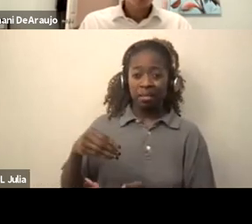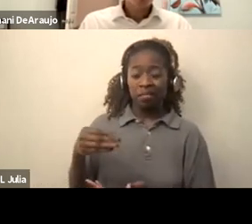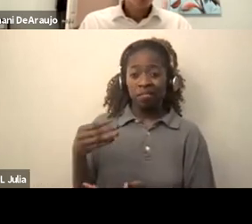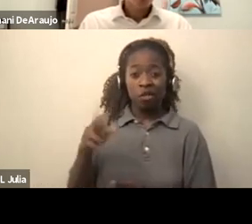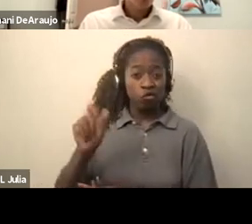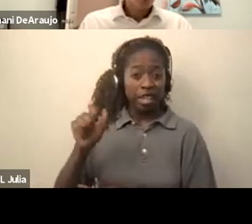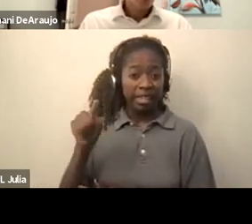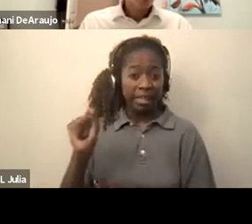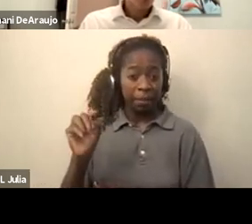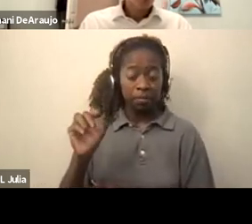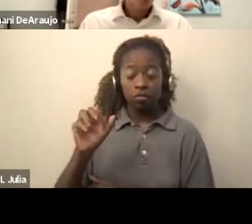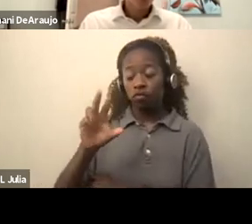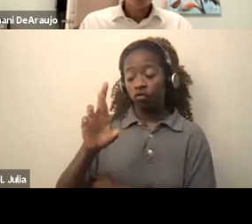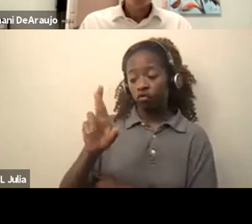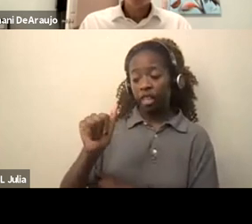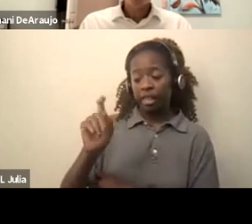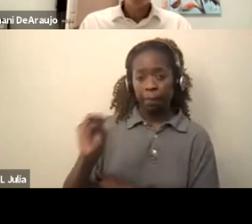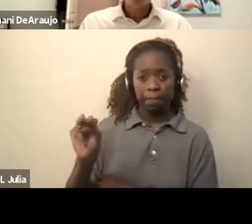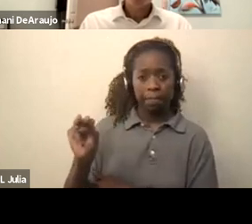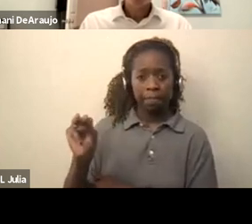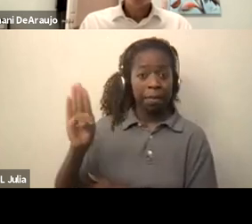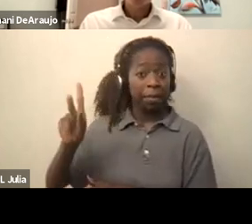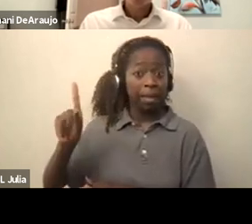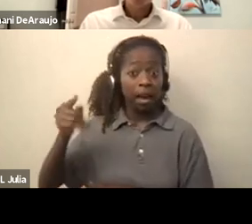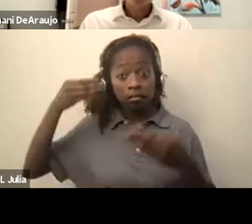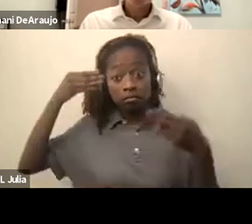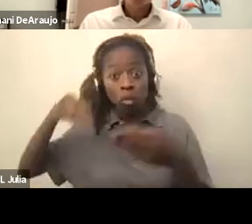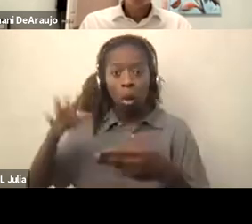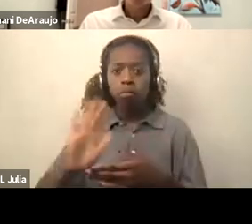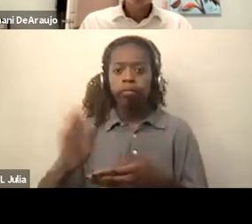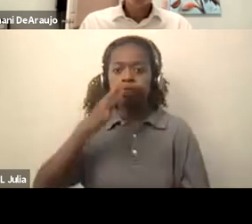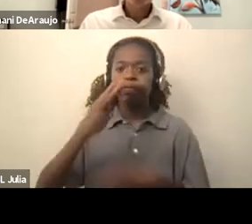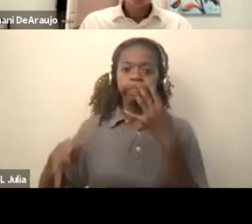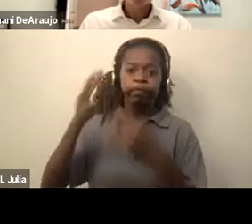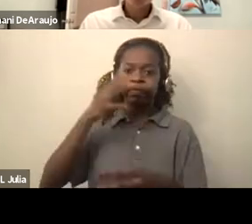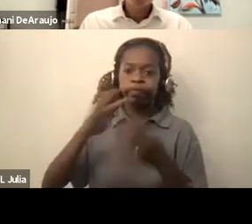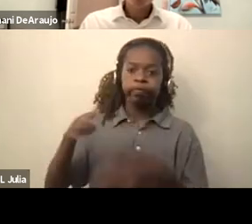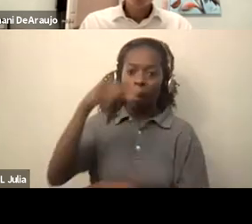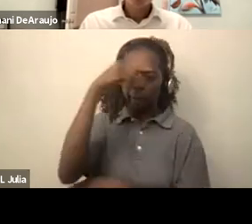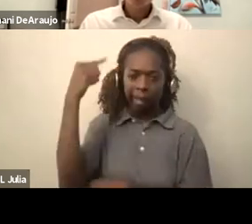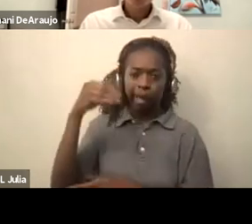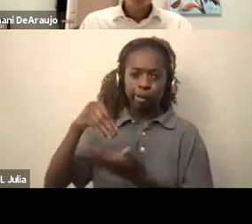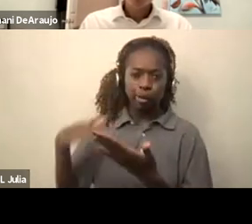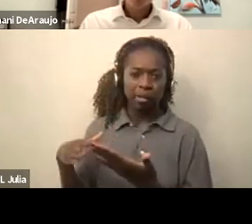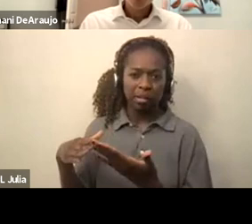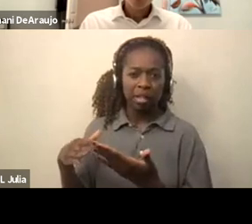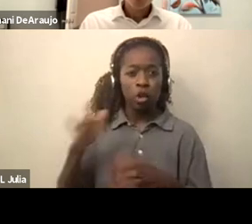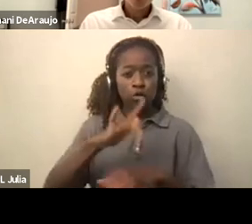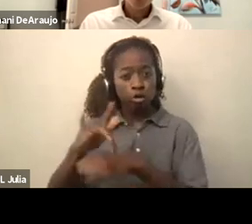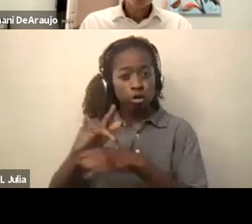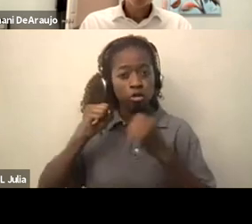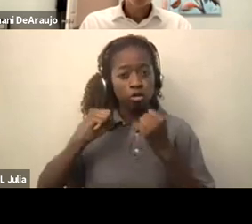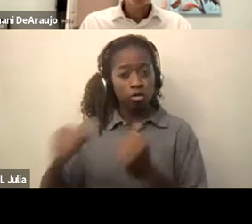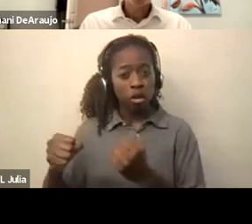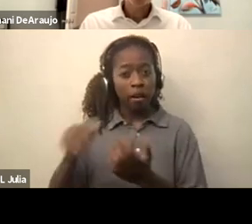to de-prioritize and ignore black students policies continue to hoard resources and strong academic